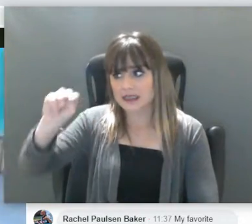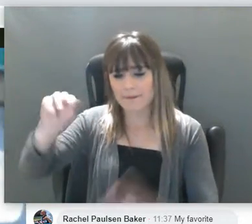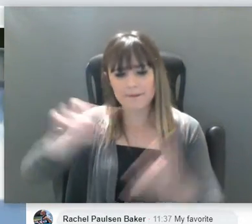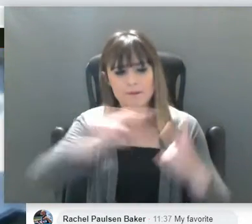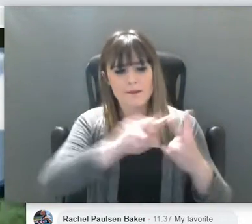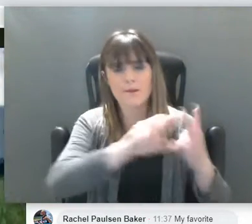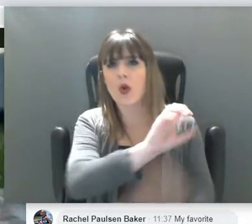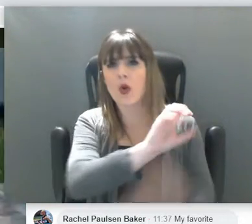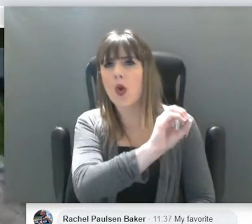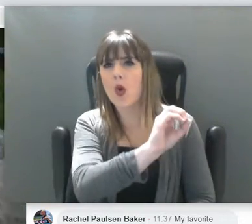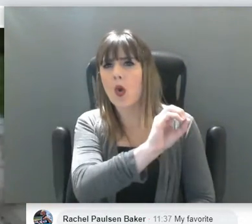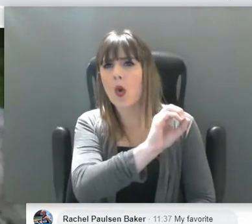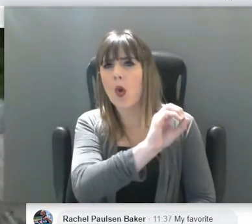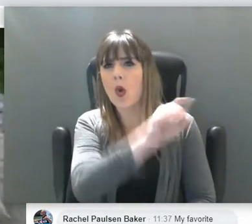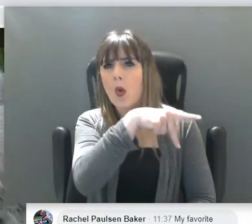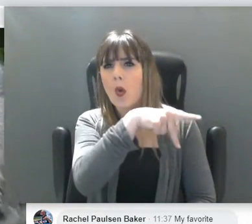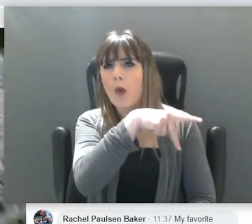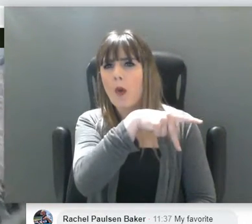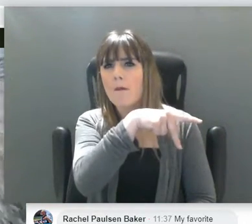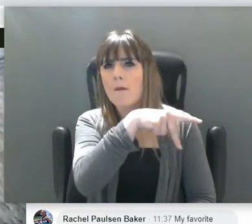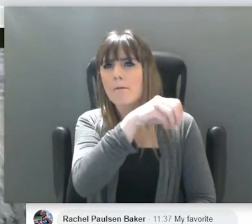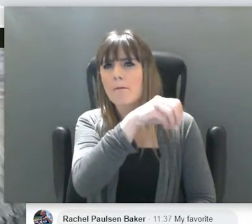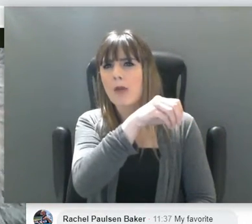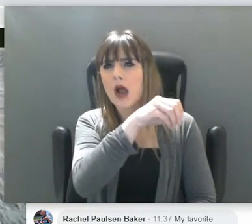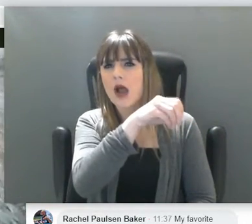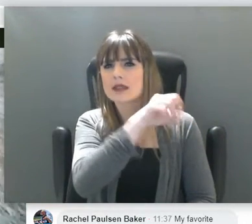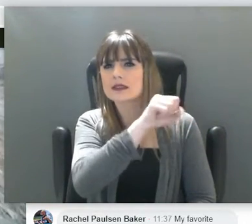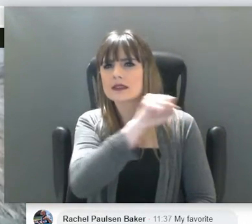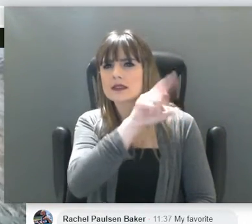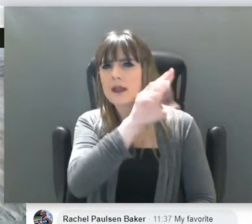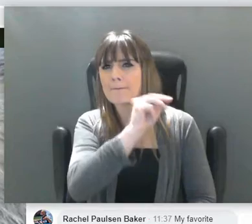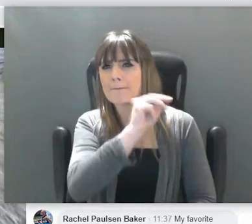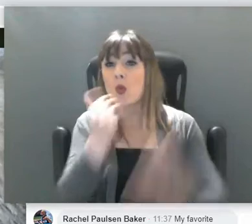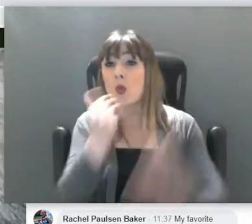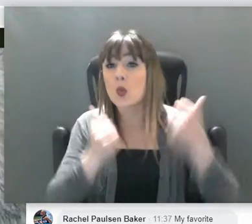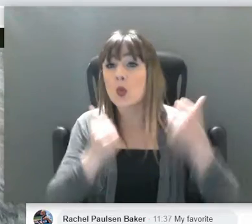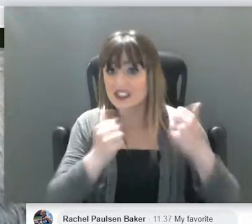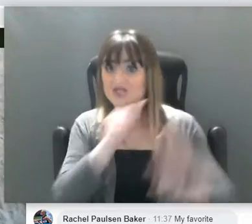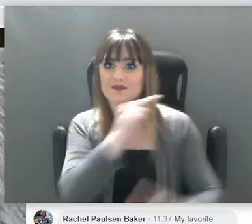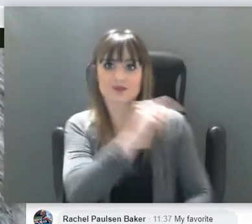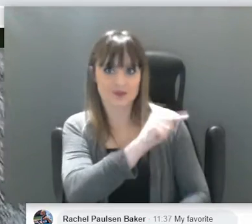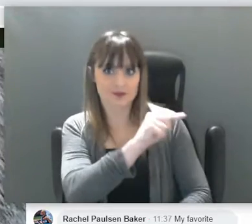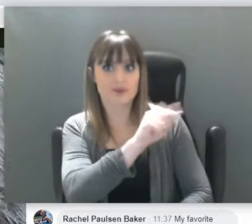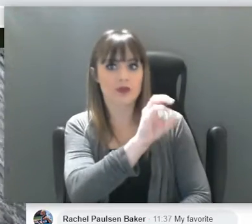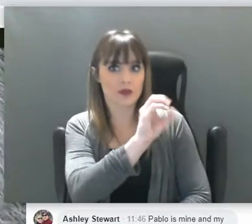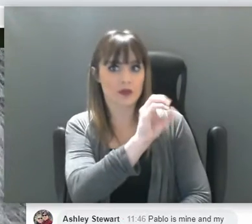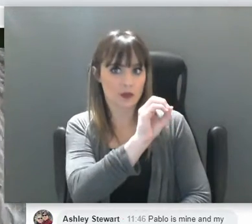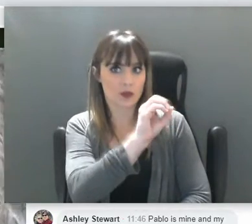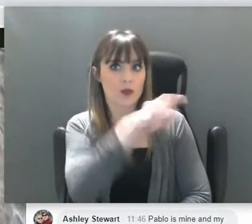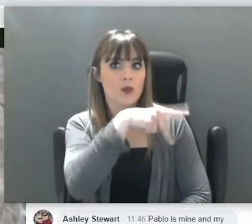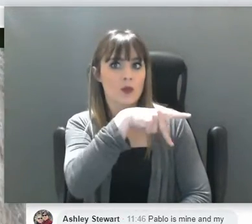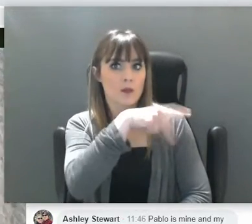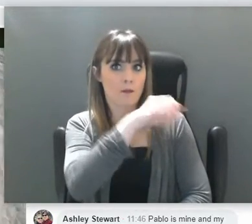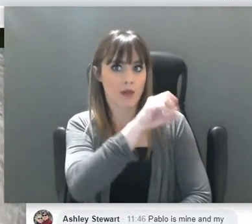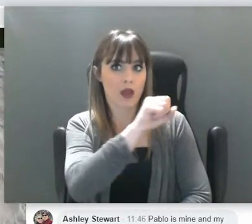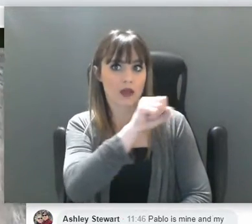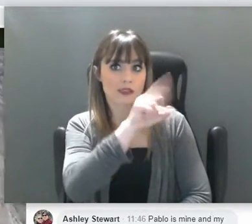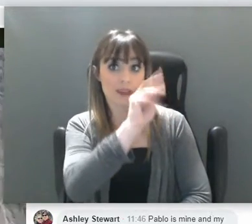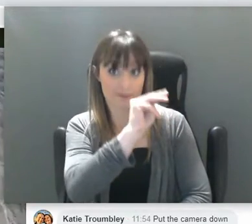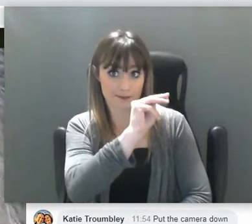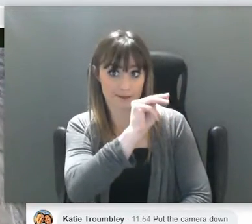that? Opossum. Tell us the difference. Okay, so... Opossum is actually a marsupial found in